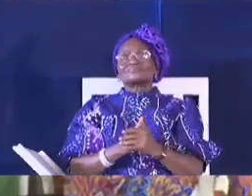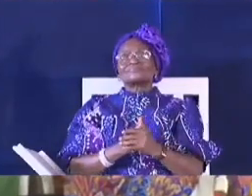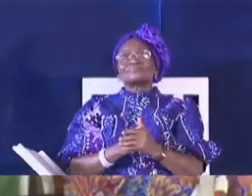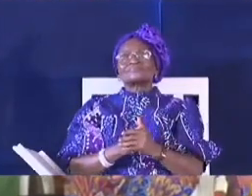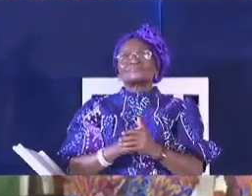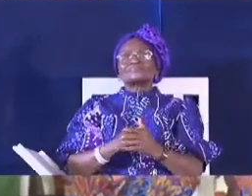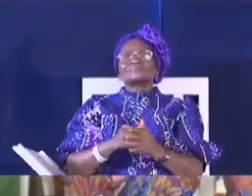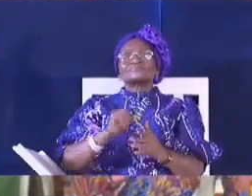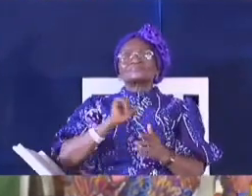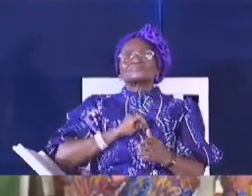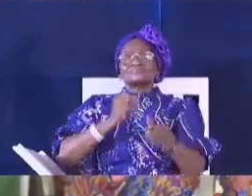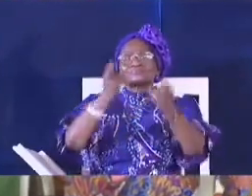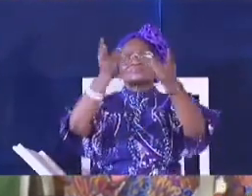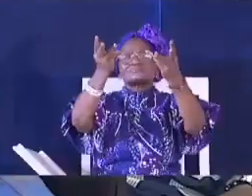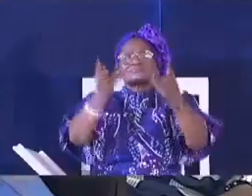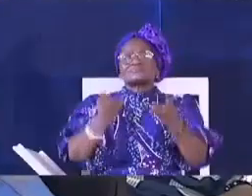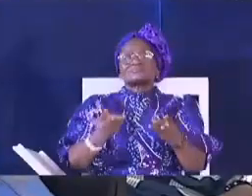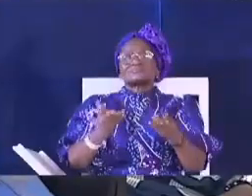I want to